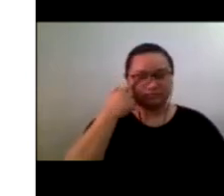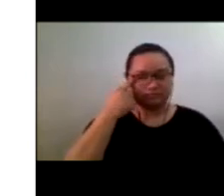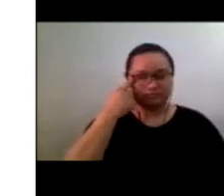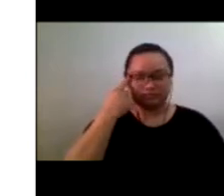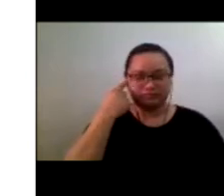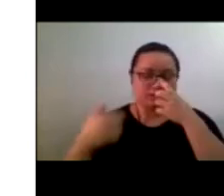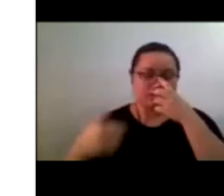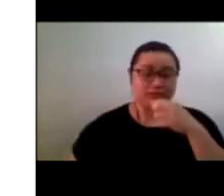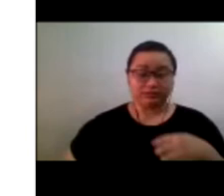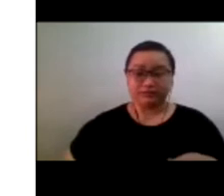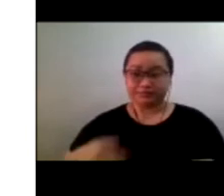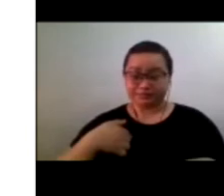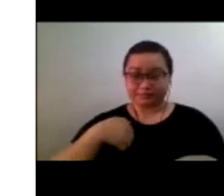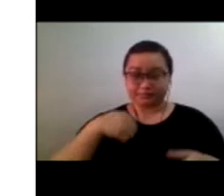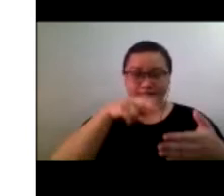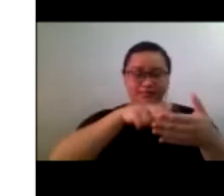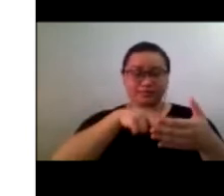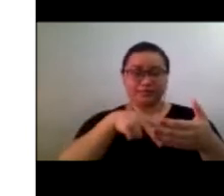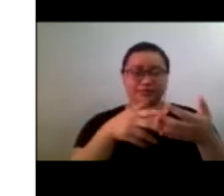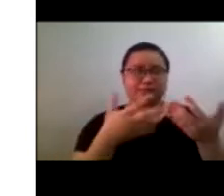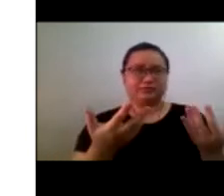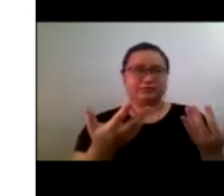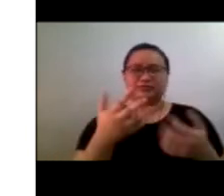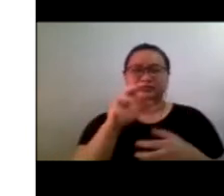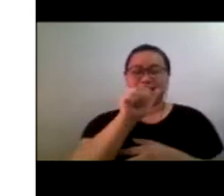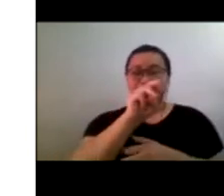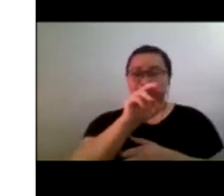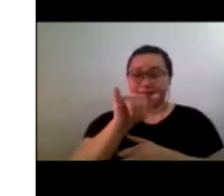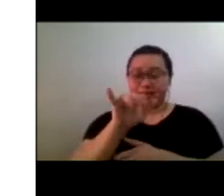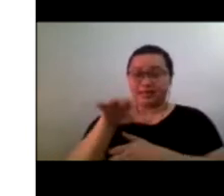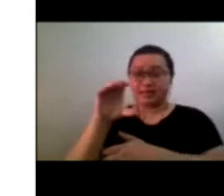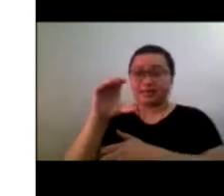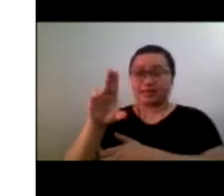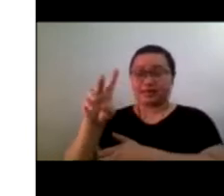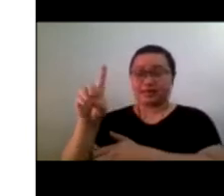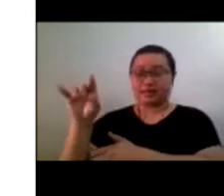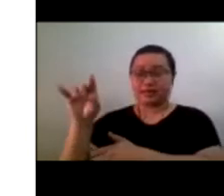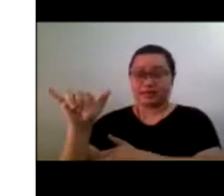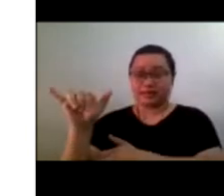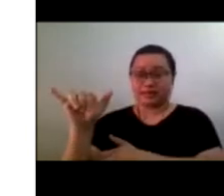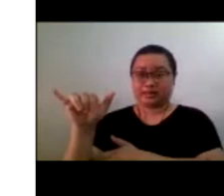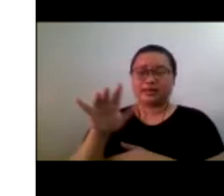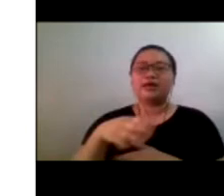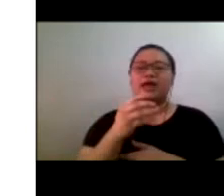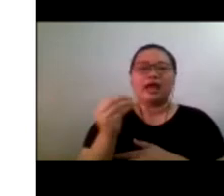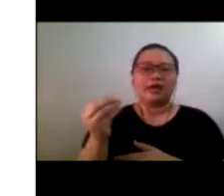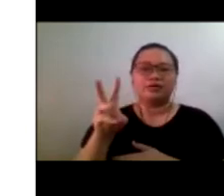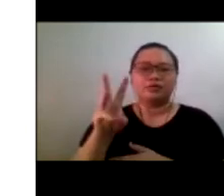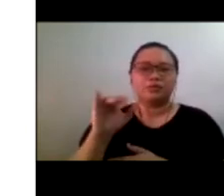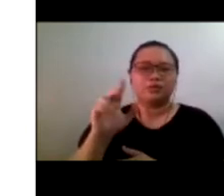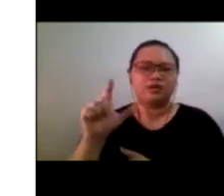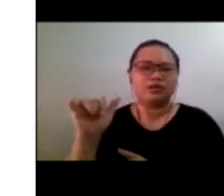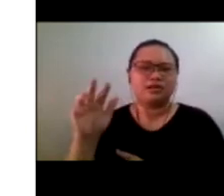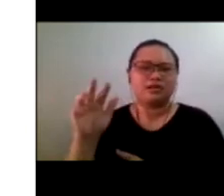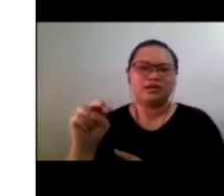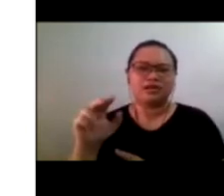also checking out the book of William Bill Ury. And they say that it does